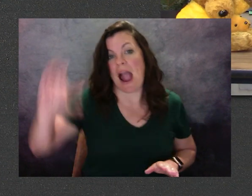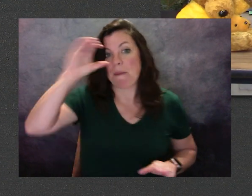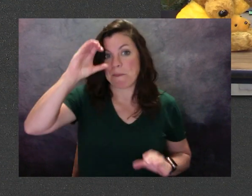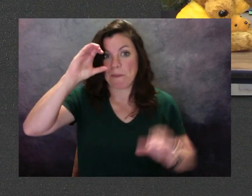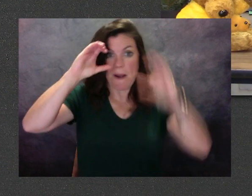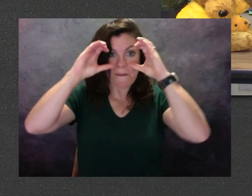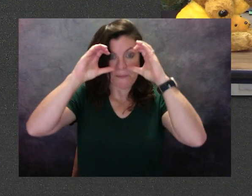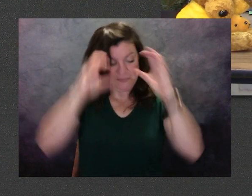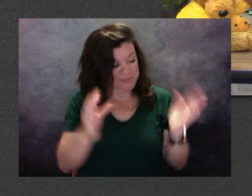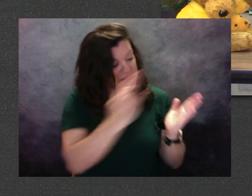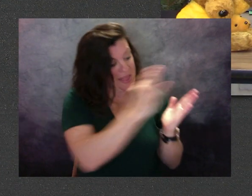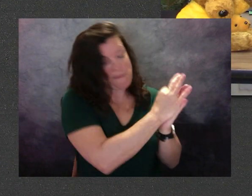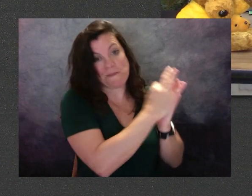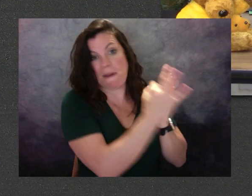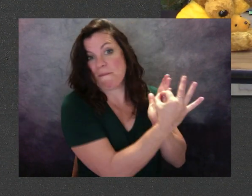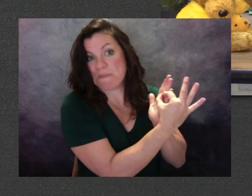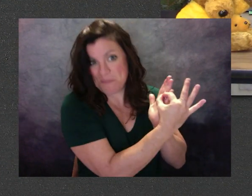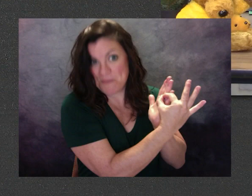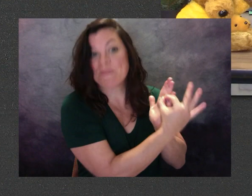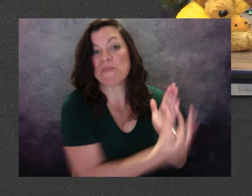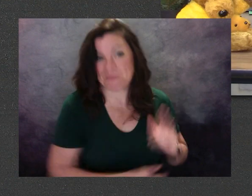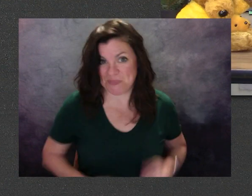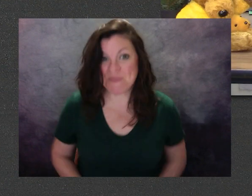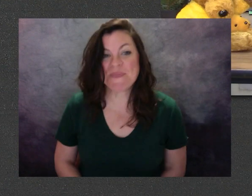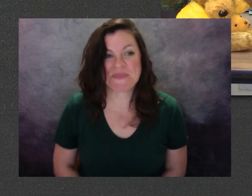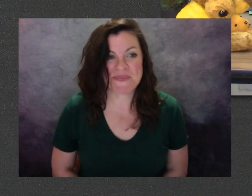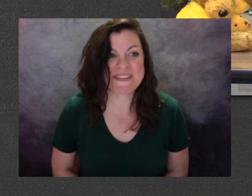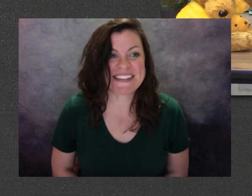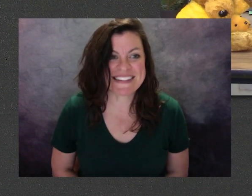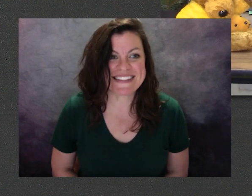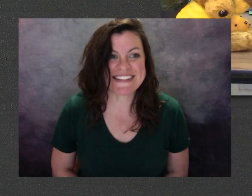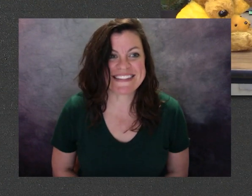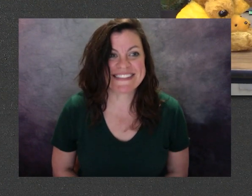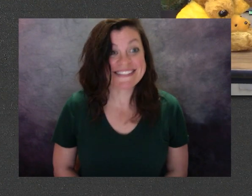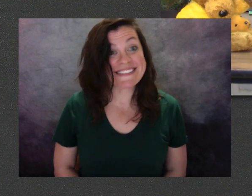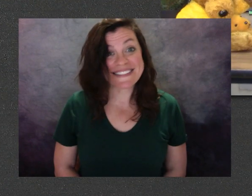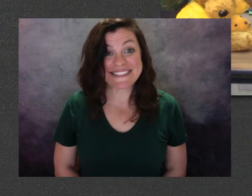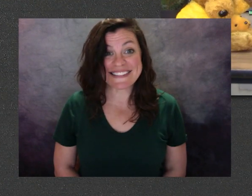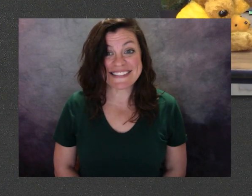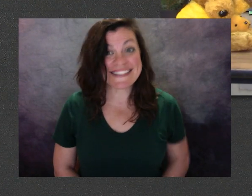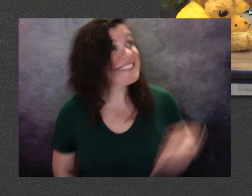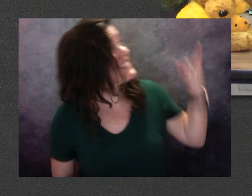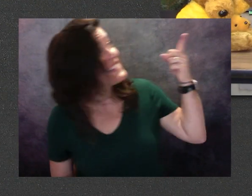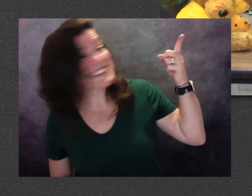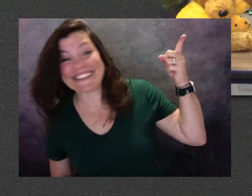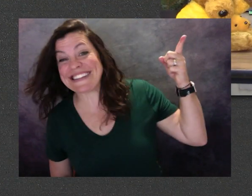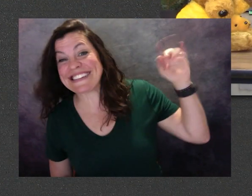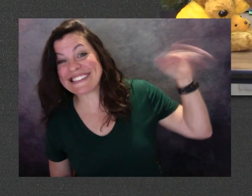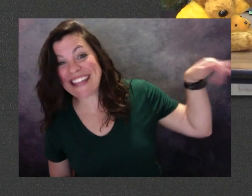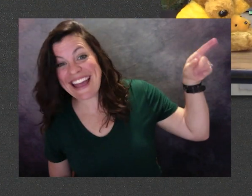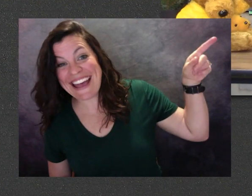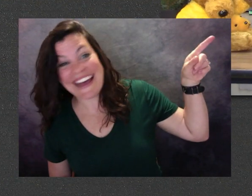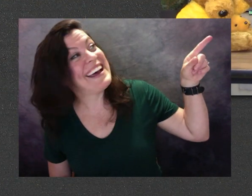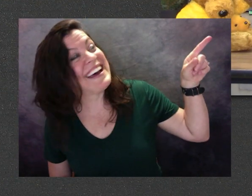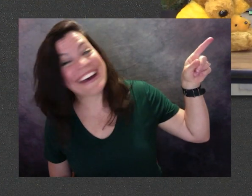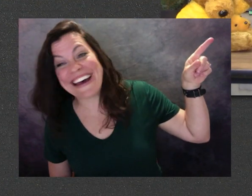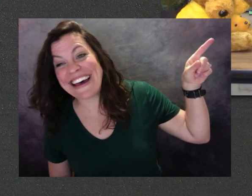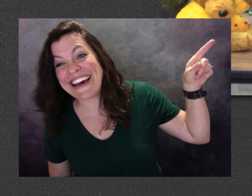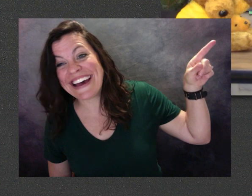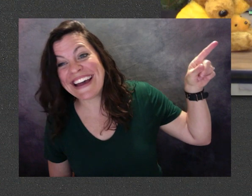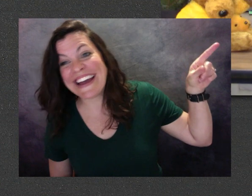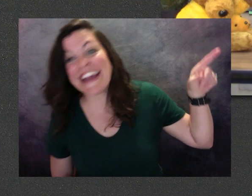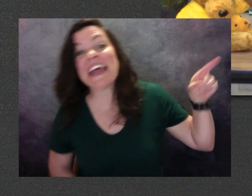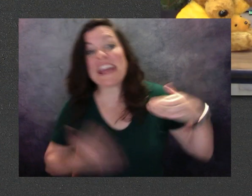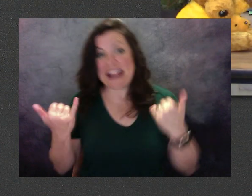are. Oh, there, just like this. See, there's the flap. There's the frog's eyes. Oh